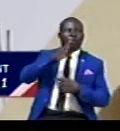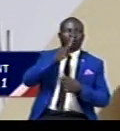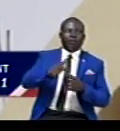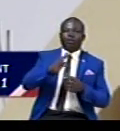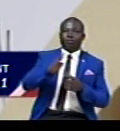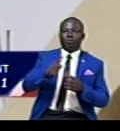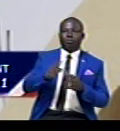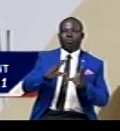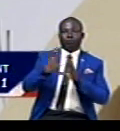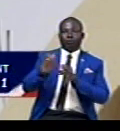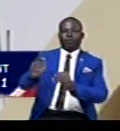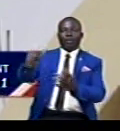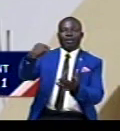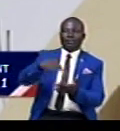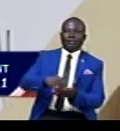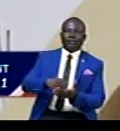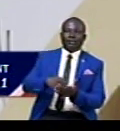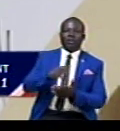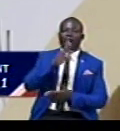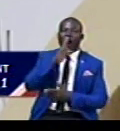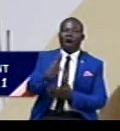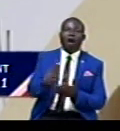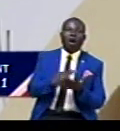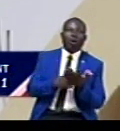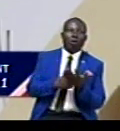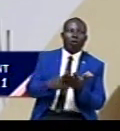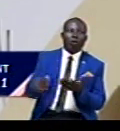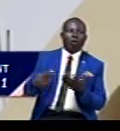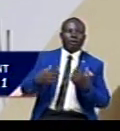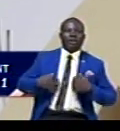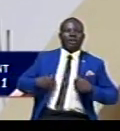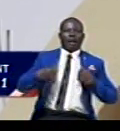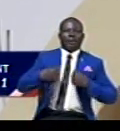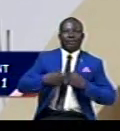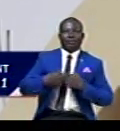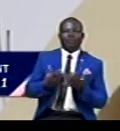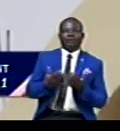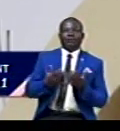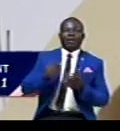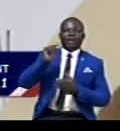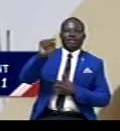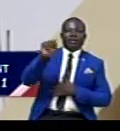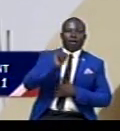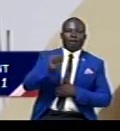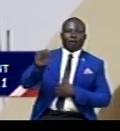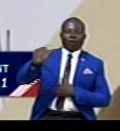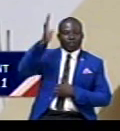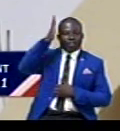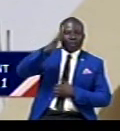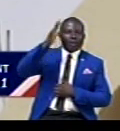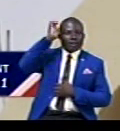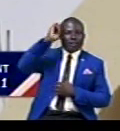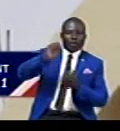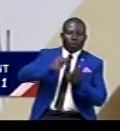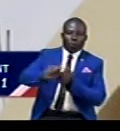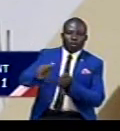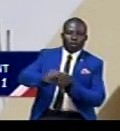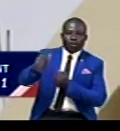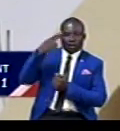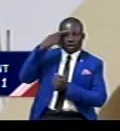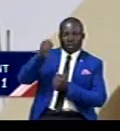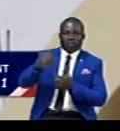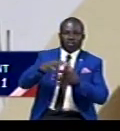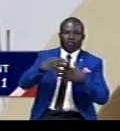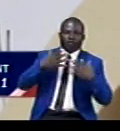these are all these are holy garments therefore Shahi watch is flesh in water